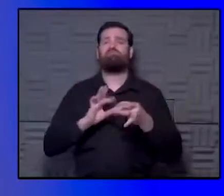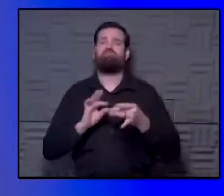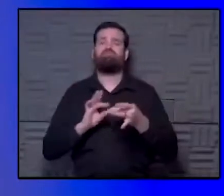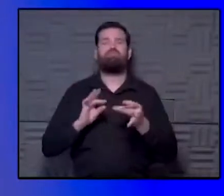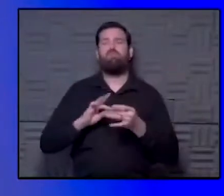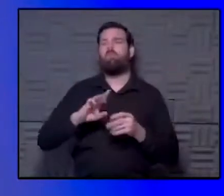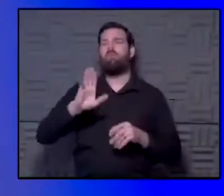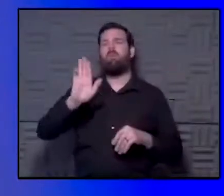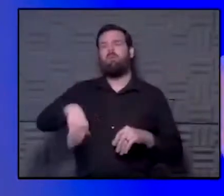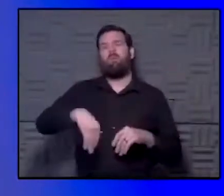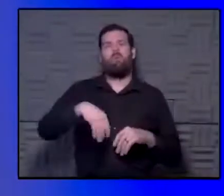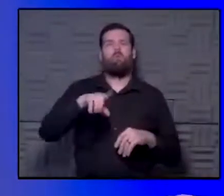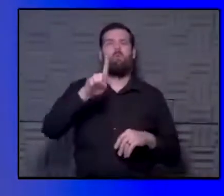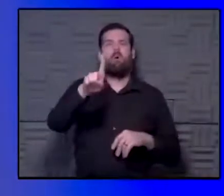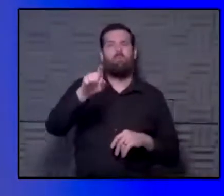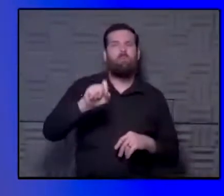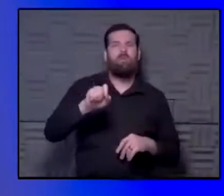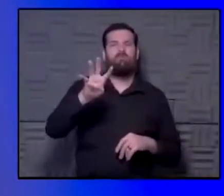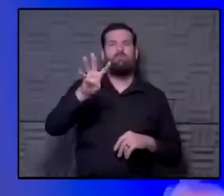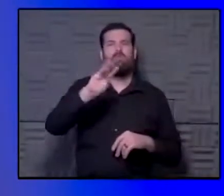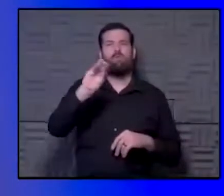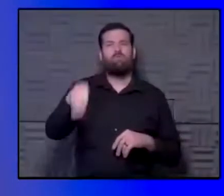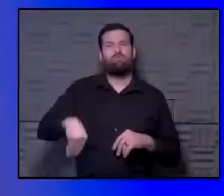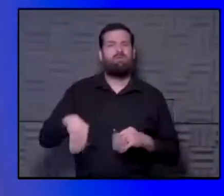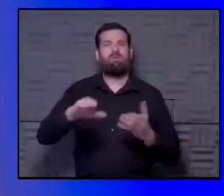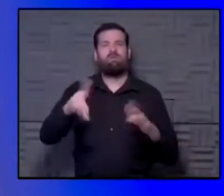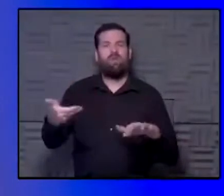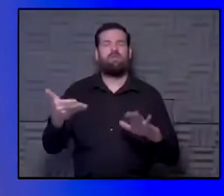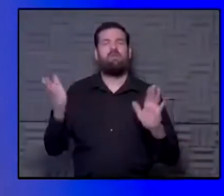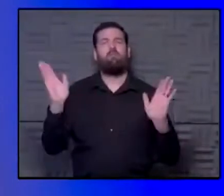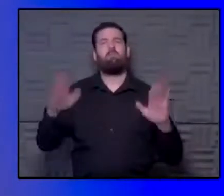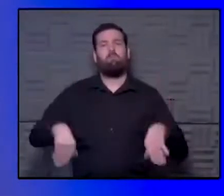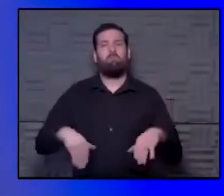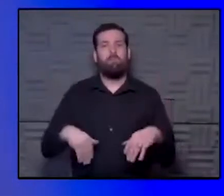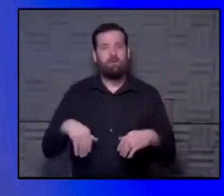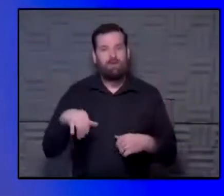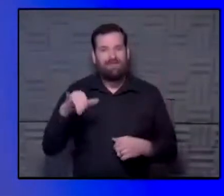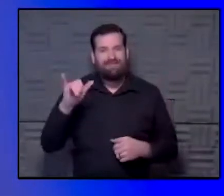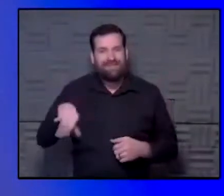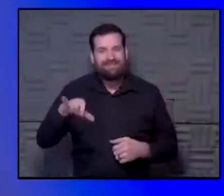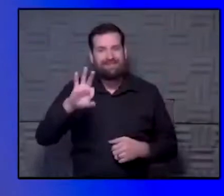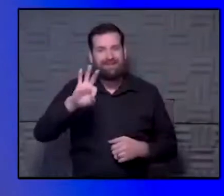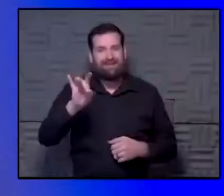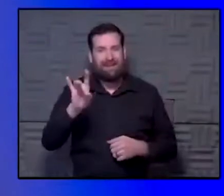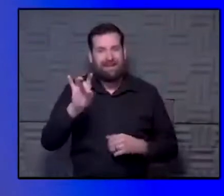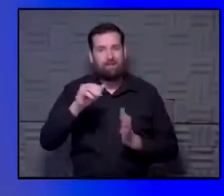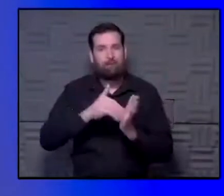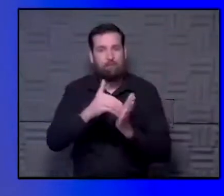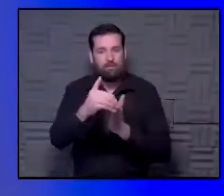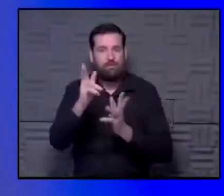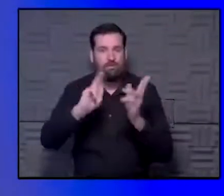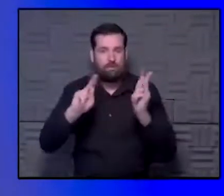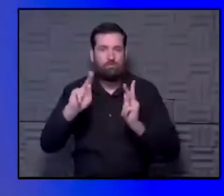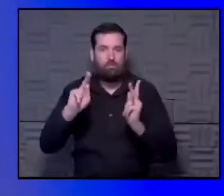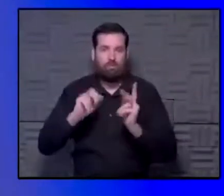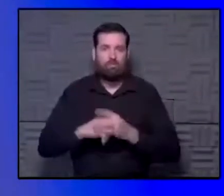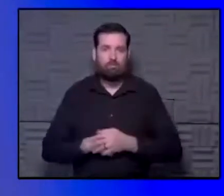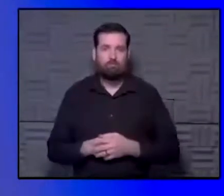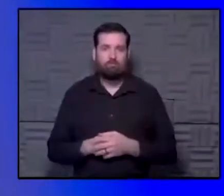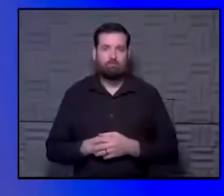only like 1.4% death rate. That's 98 million people, if you do the